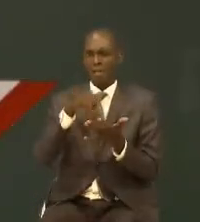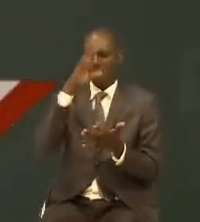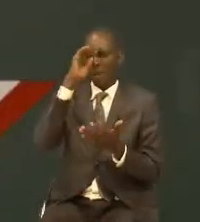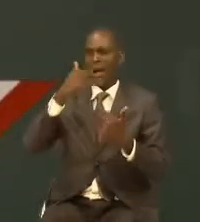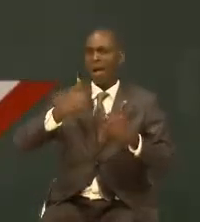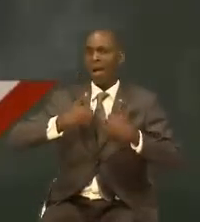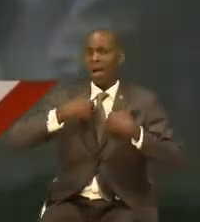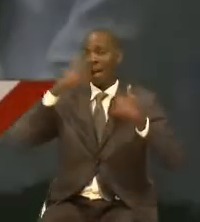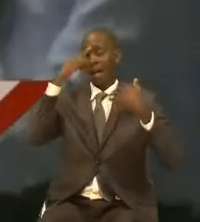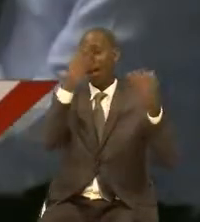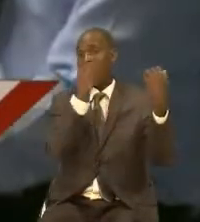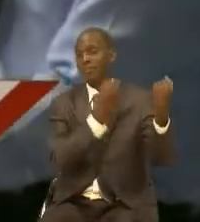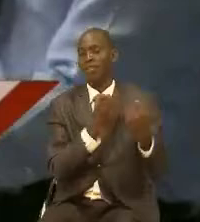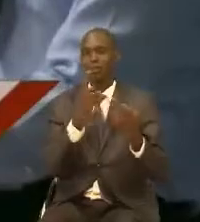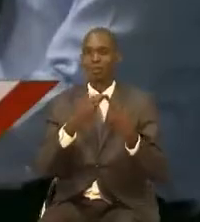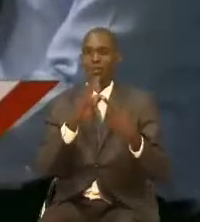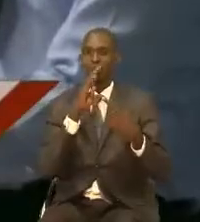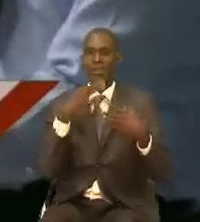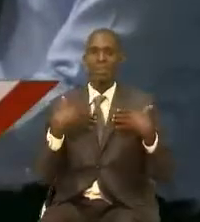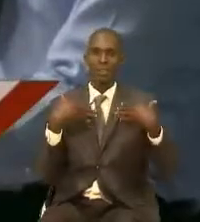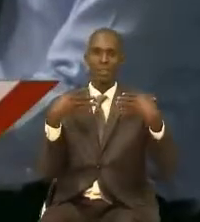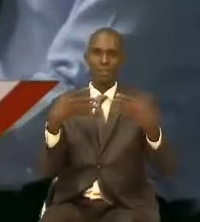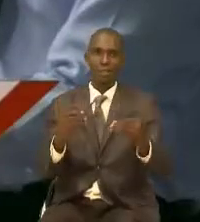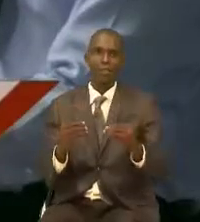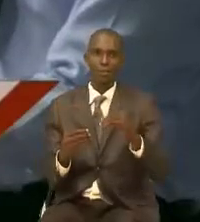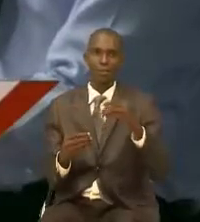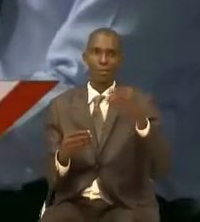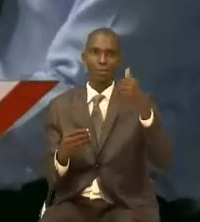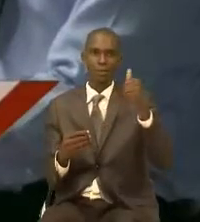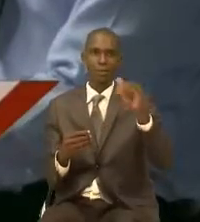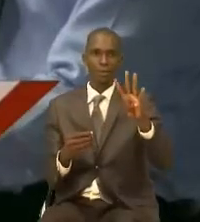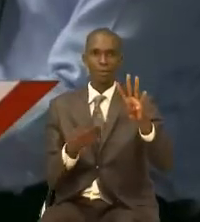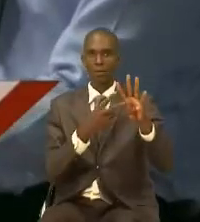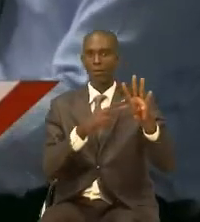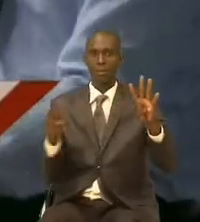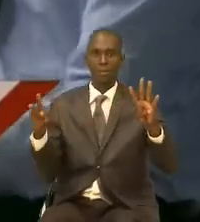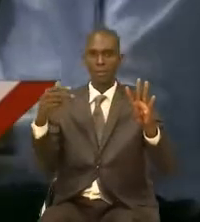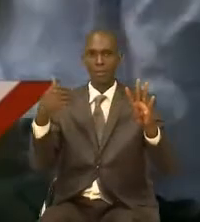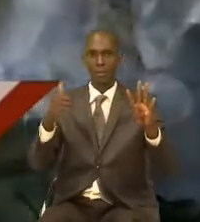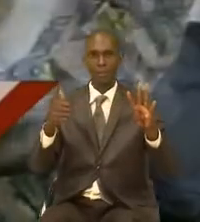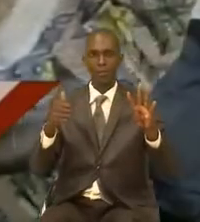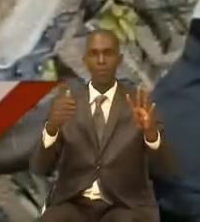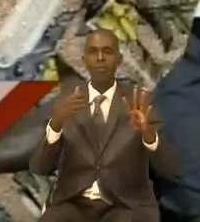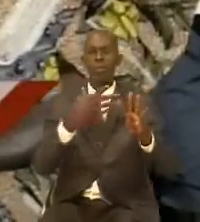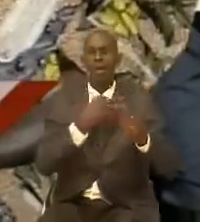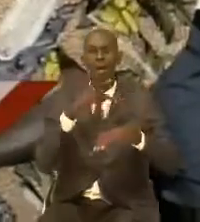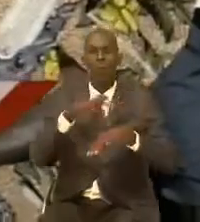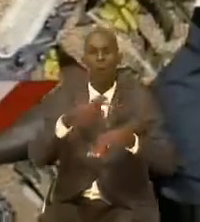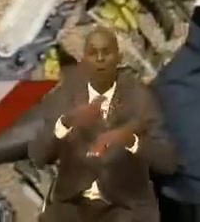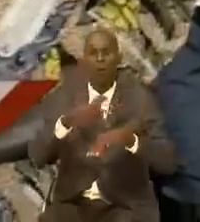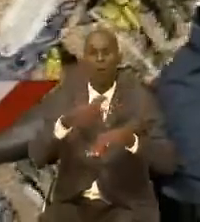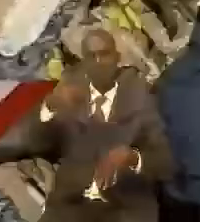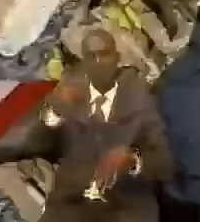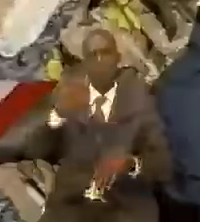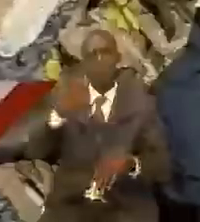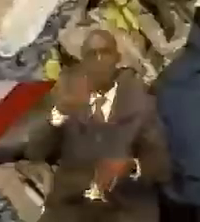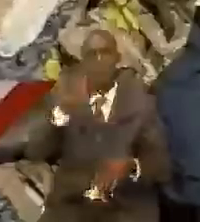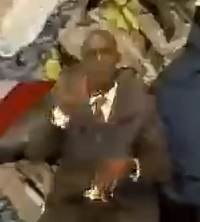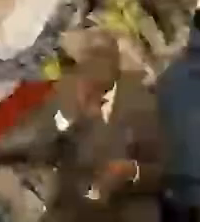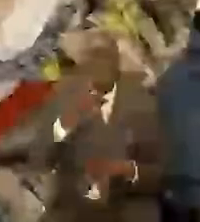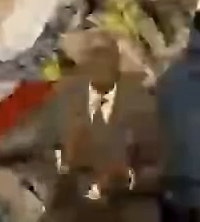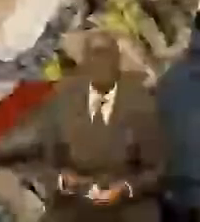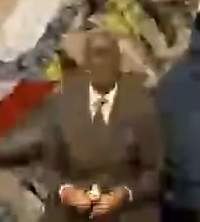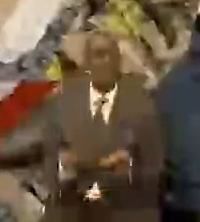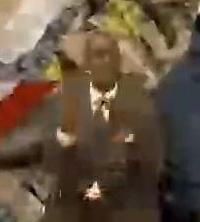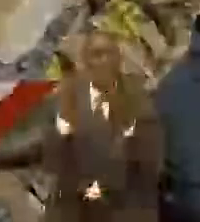vastena sage with a loud voice strange upright on thy feet before i